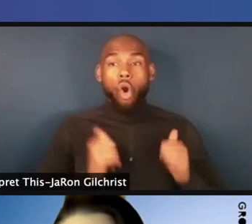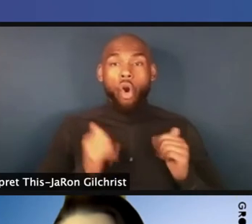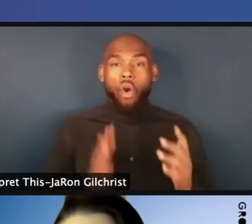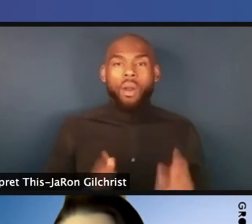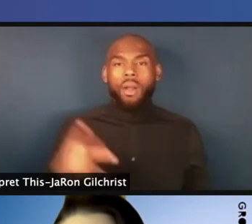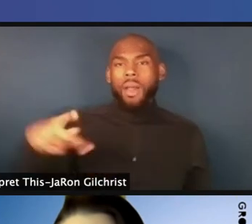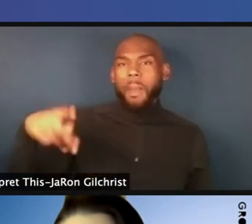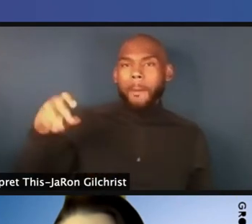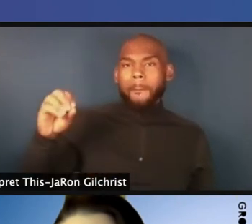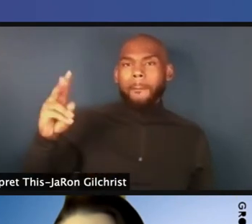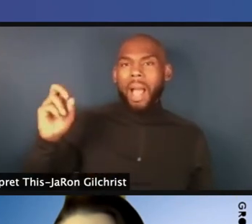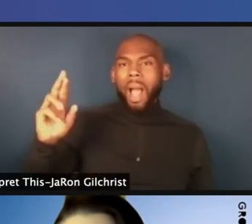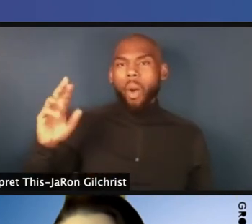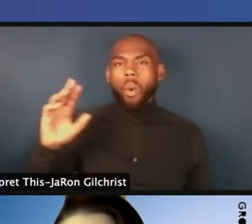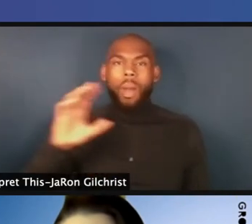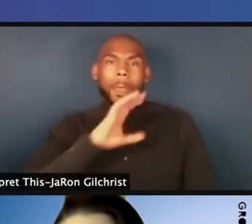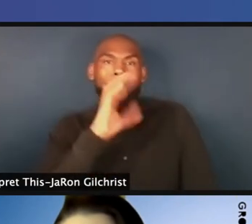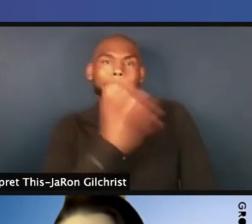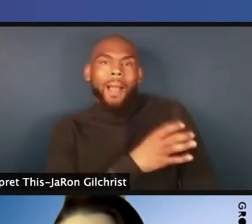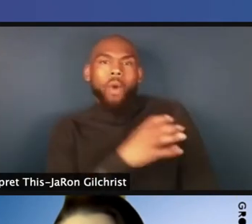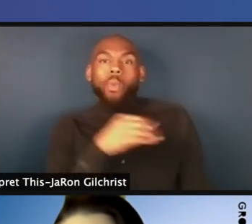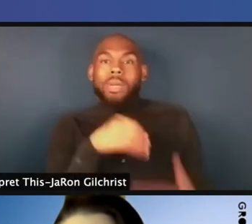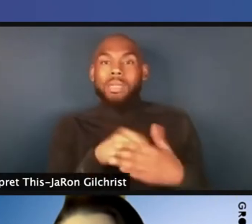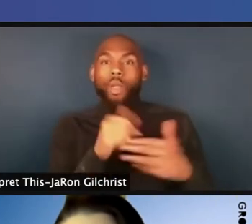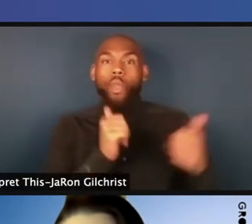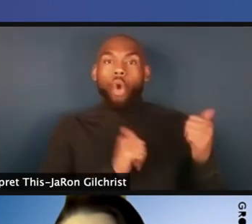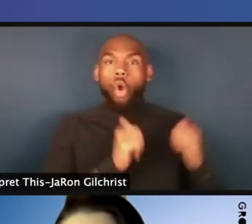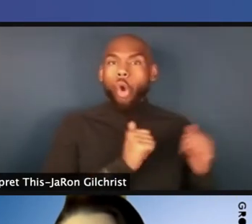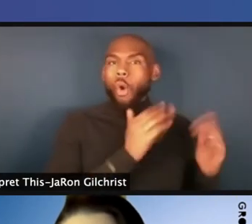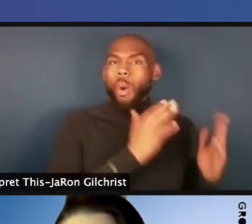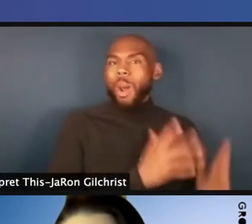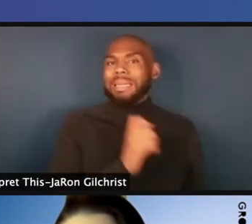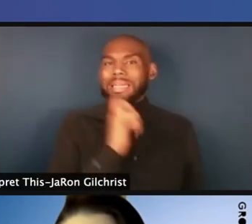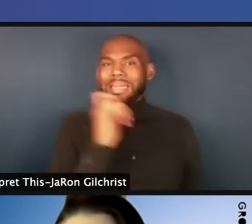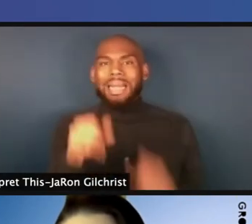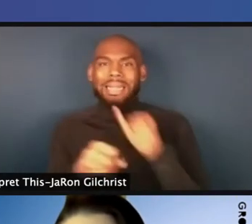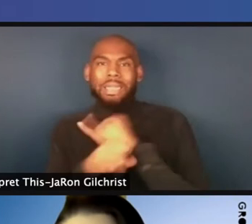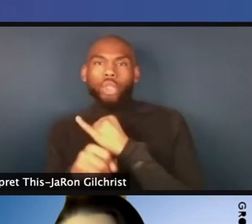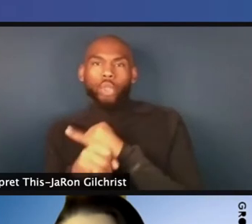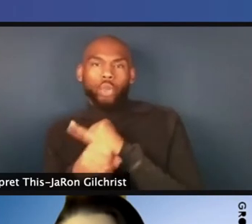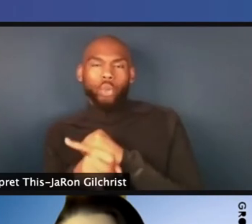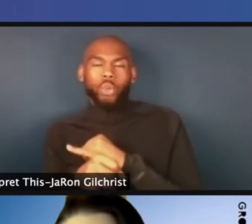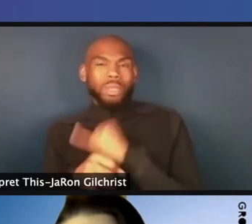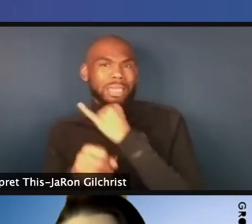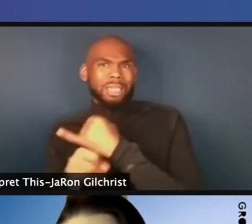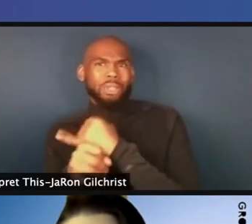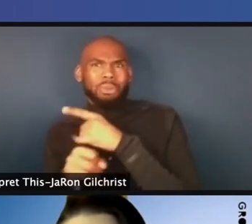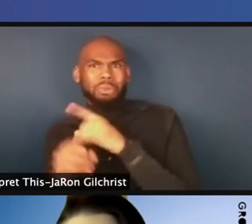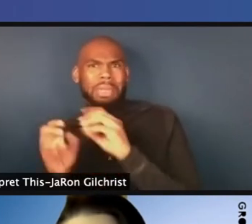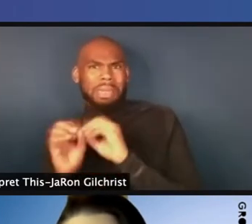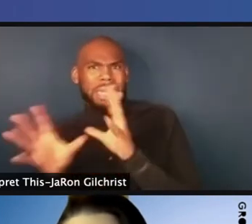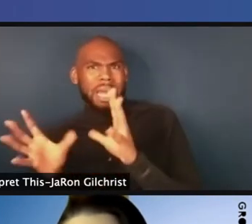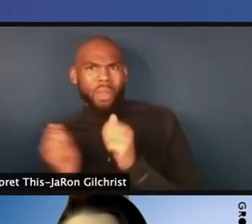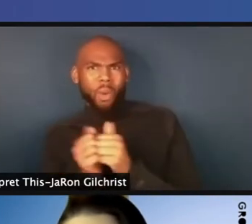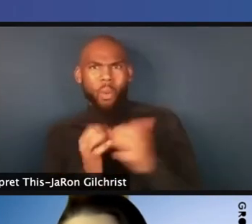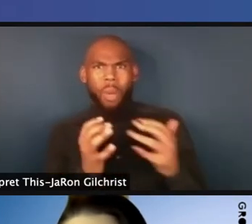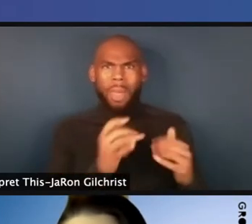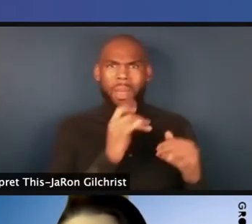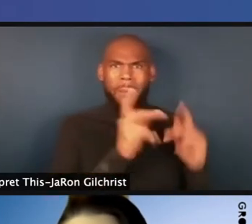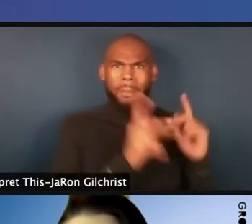the power resides in the artist, not within the institution. The institution is nothing without individuals. So I like to